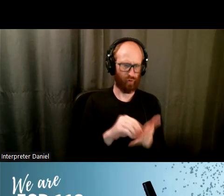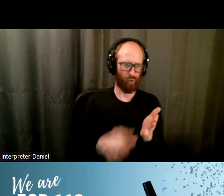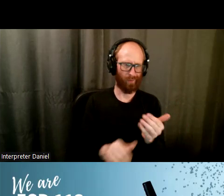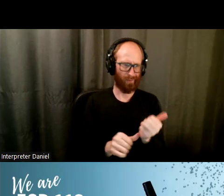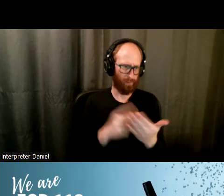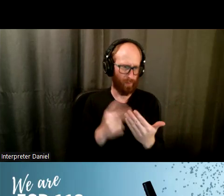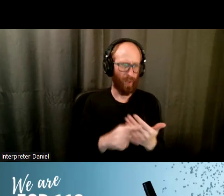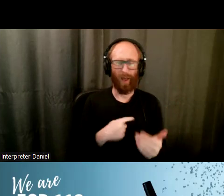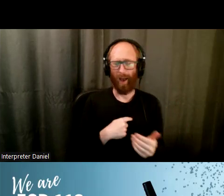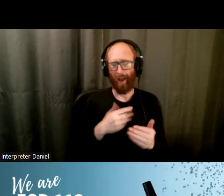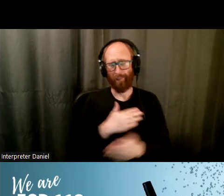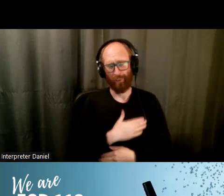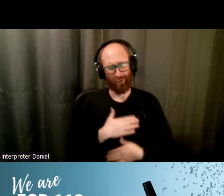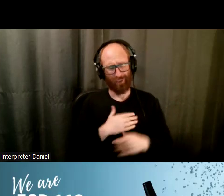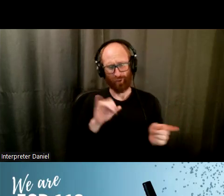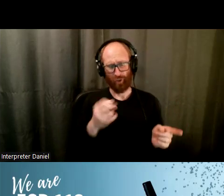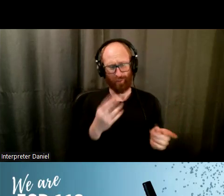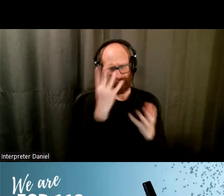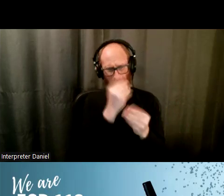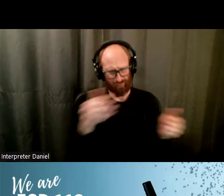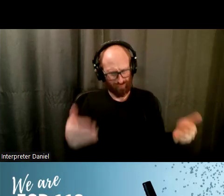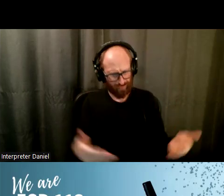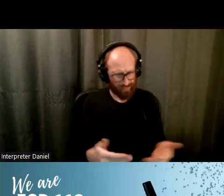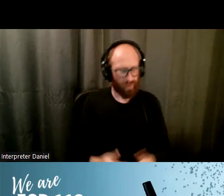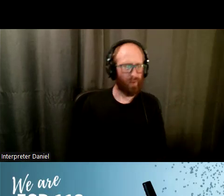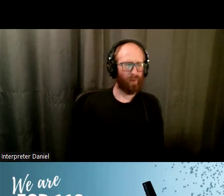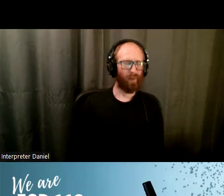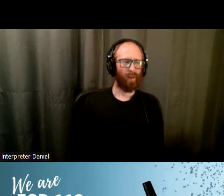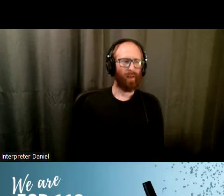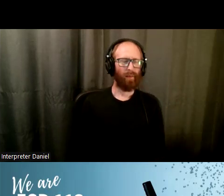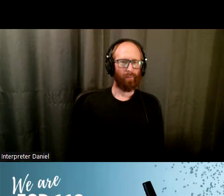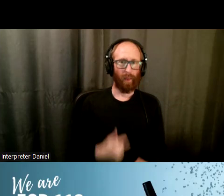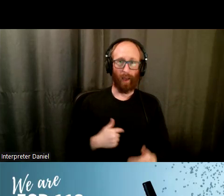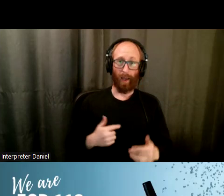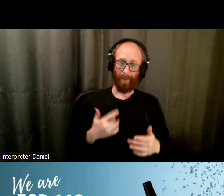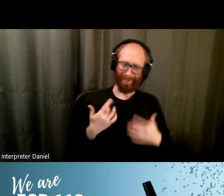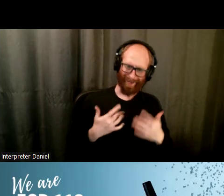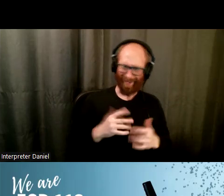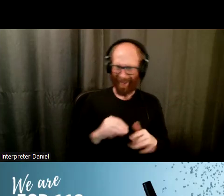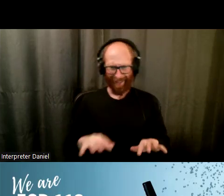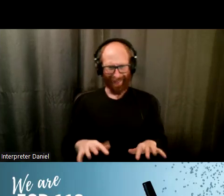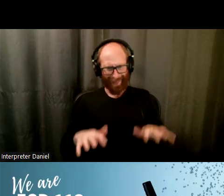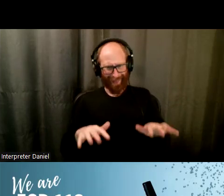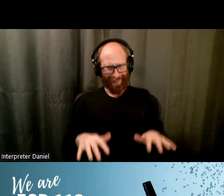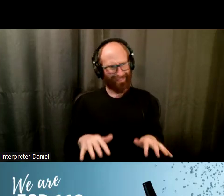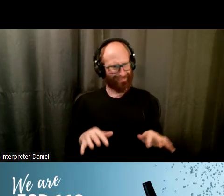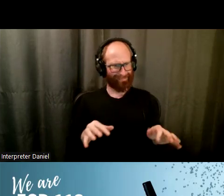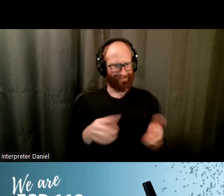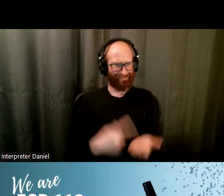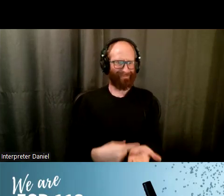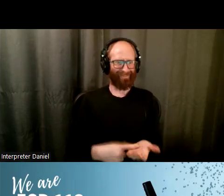beautiful introduction by Josh, and am excited and anxious to talk to you about mental health